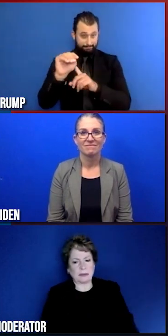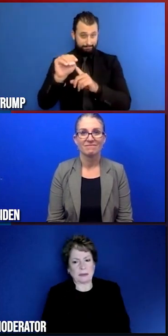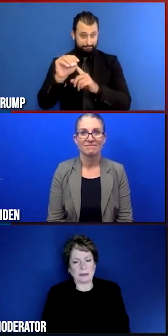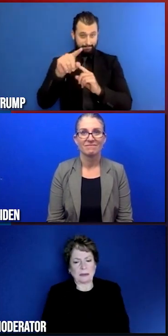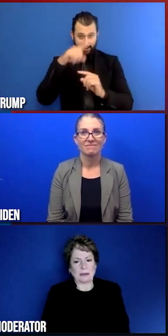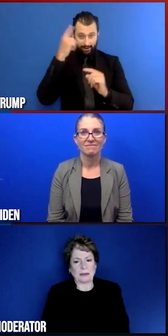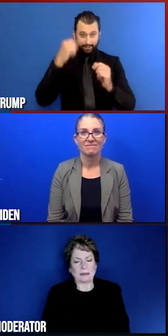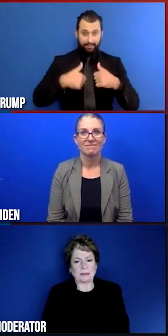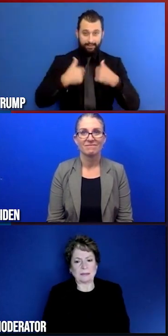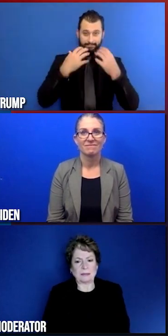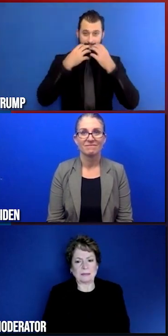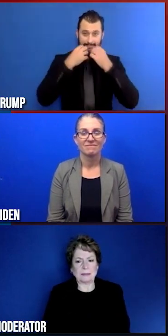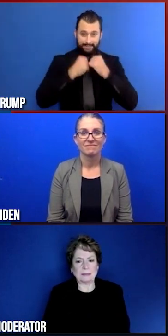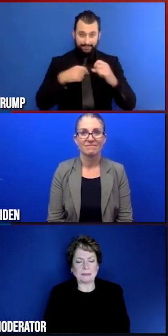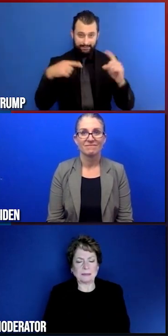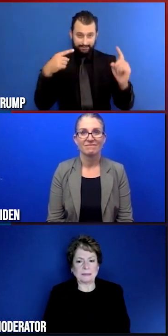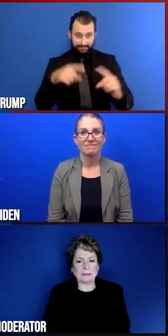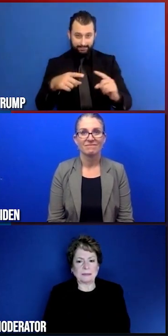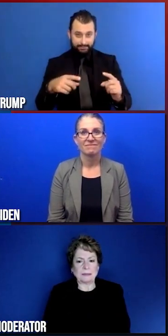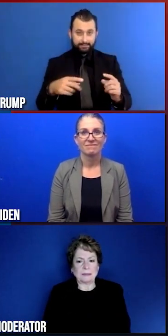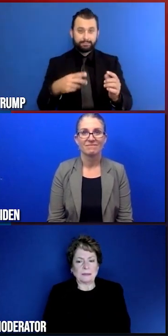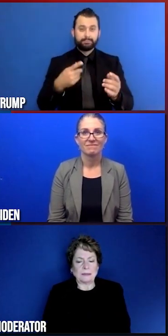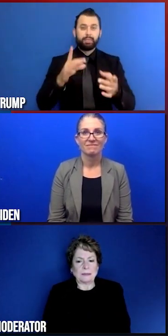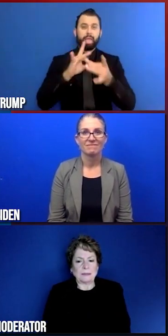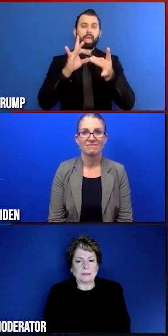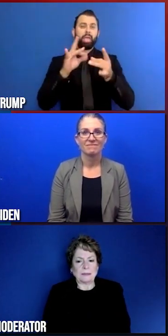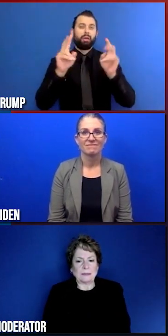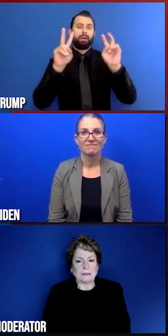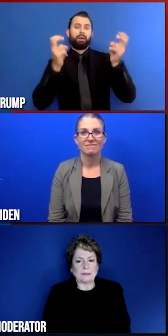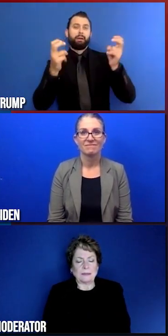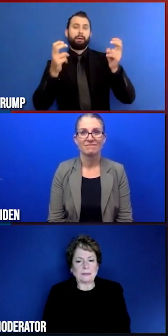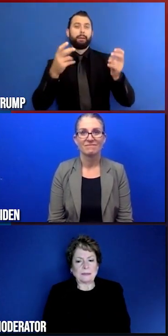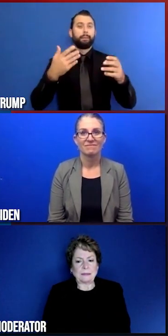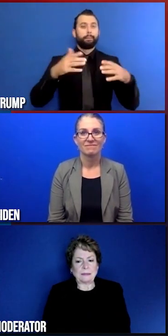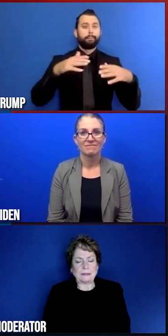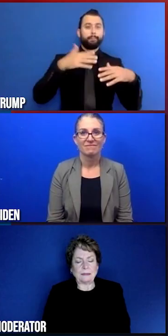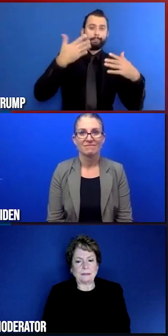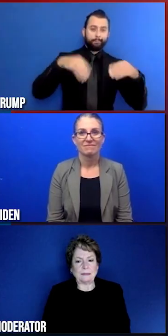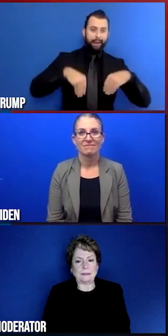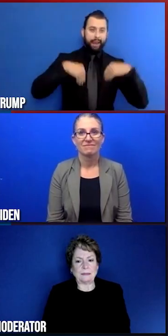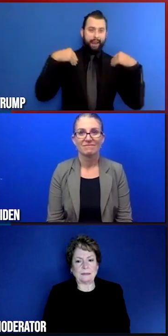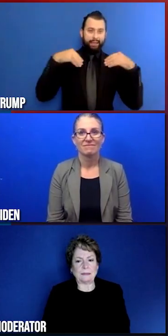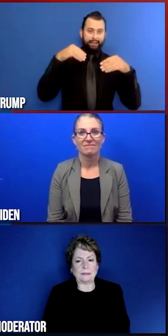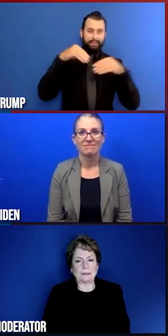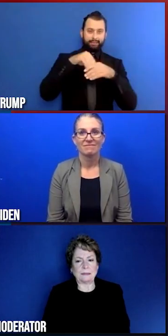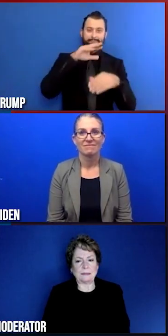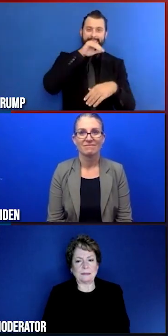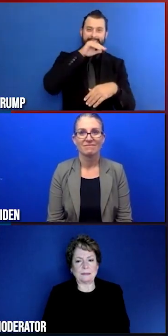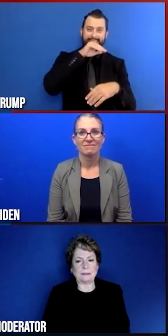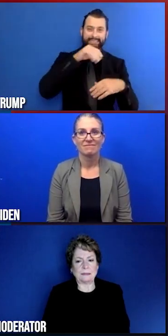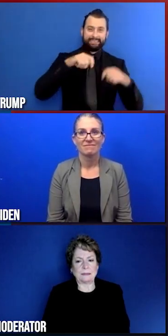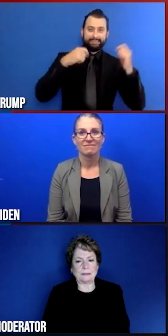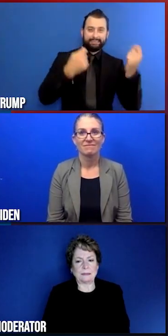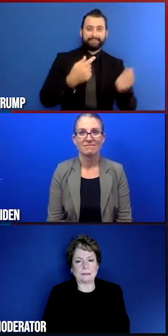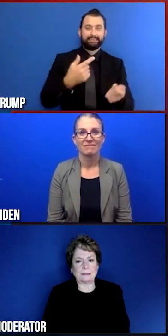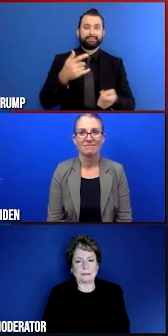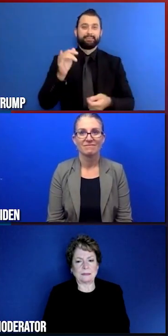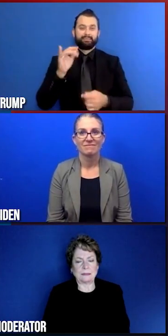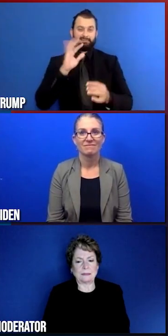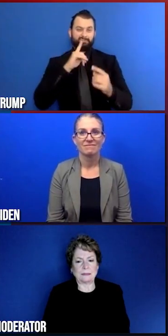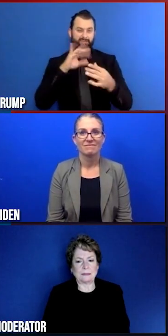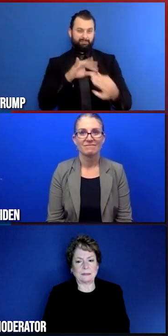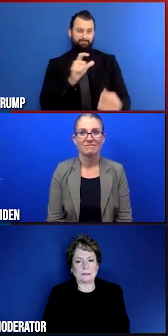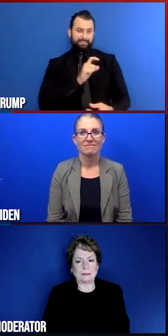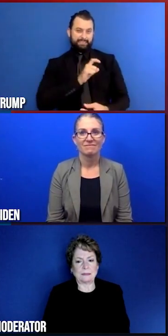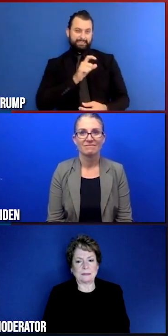Pigs, talking about our police. Pigs in a blanket, fry them like bacon. I said, that's a horrible thing. And they were marching down the